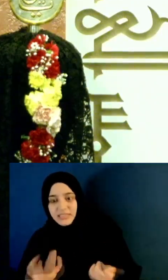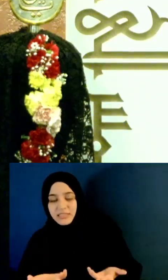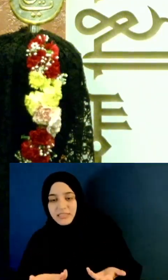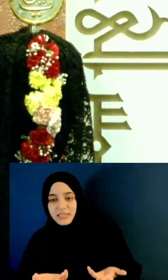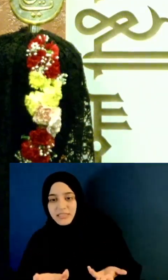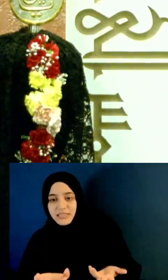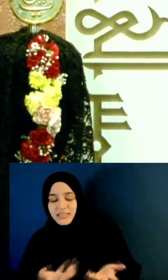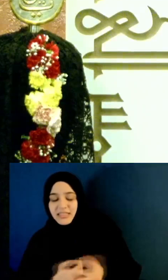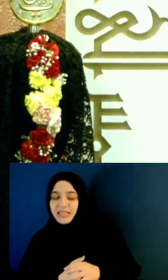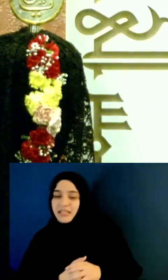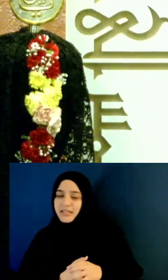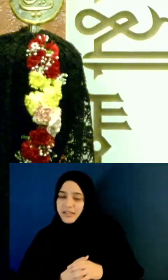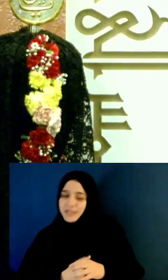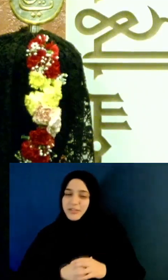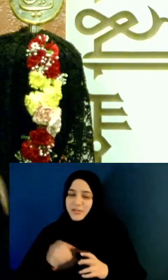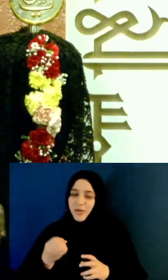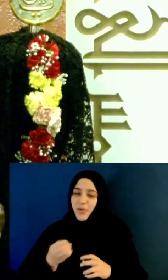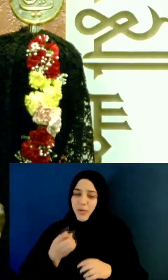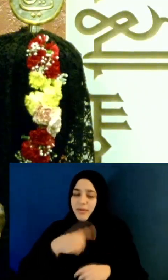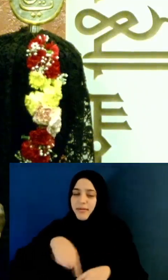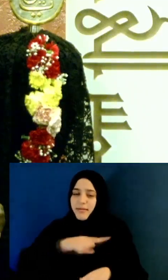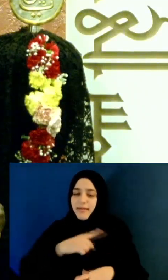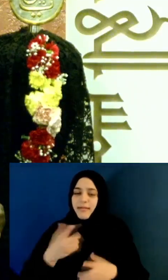So we have this crisis.